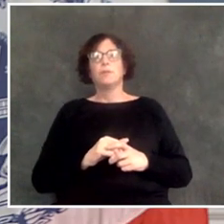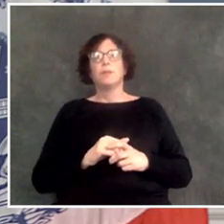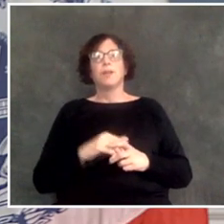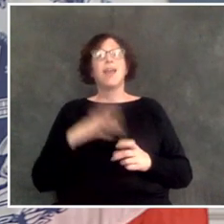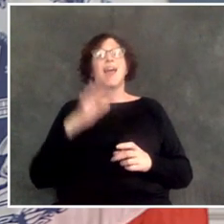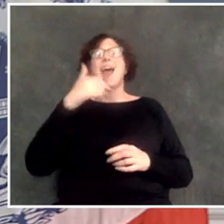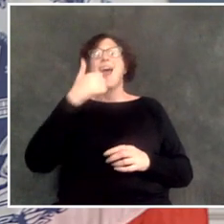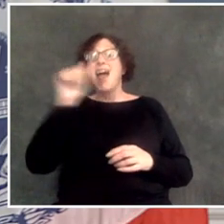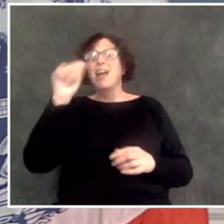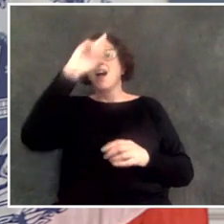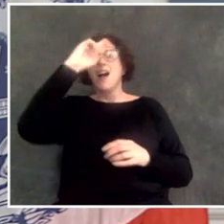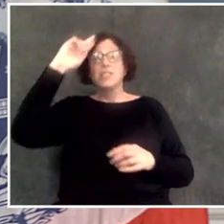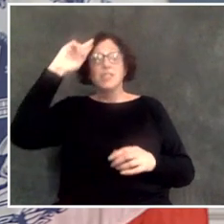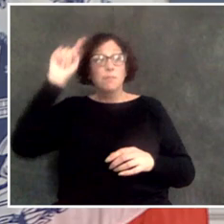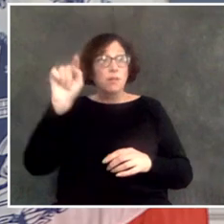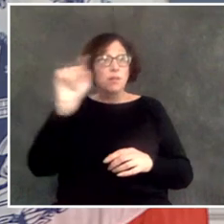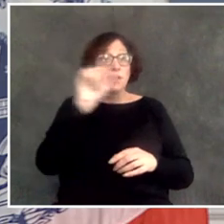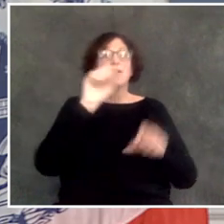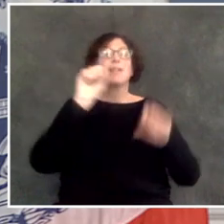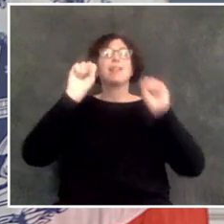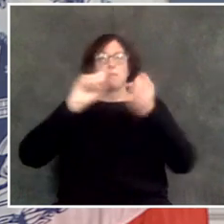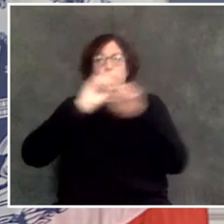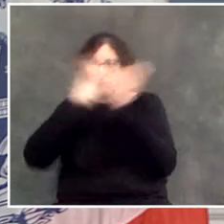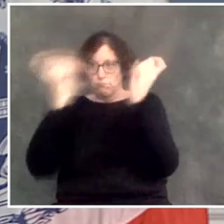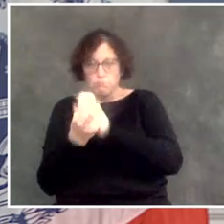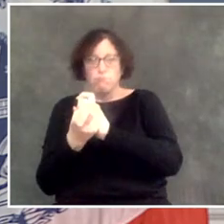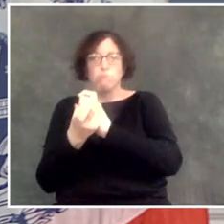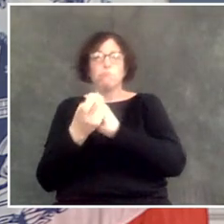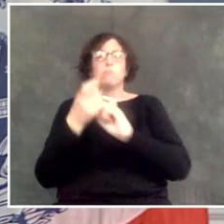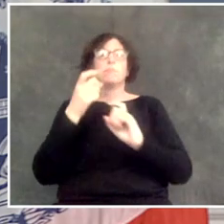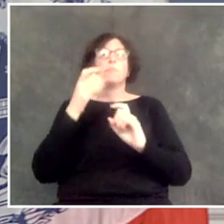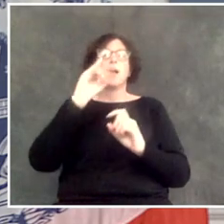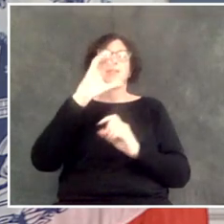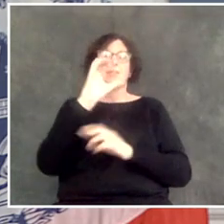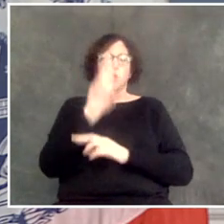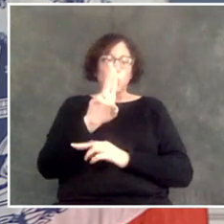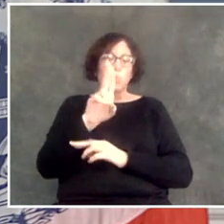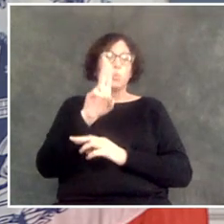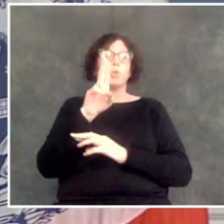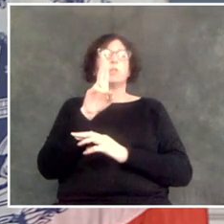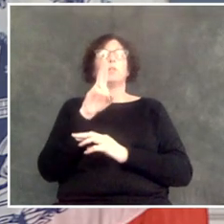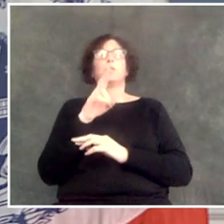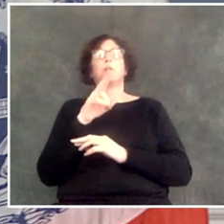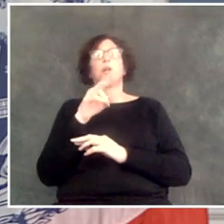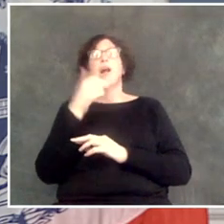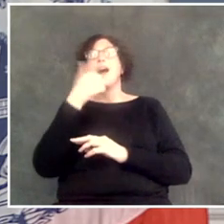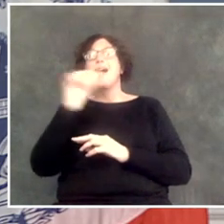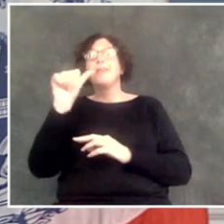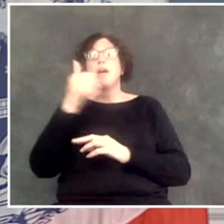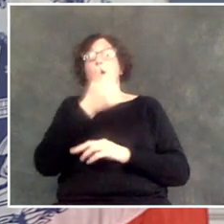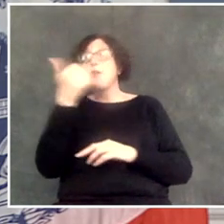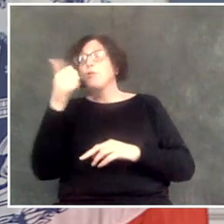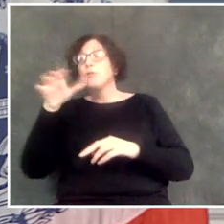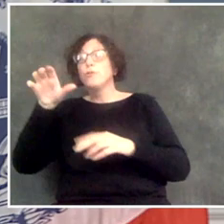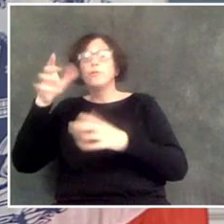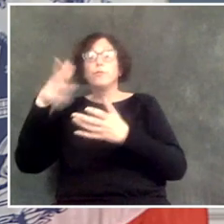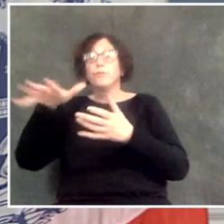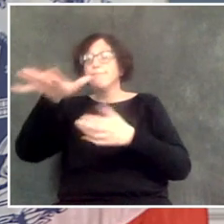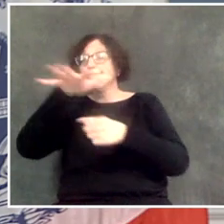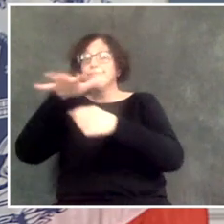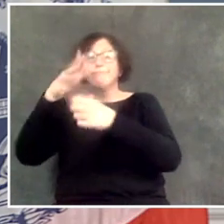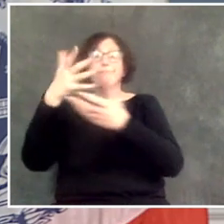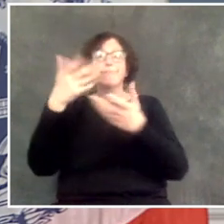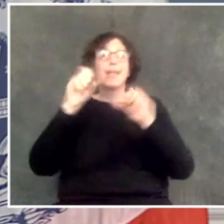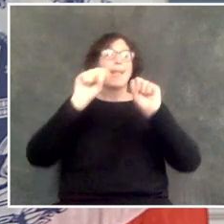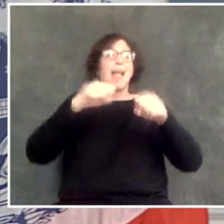example. You'll need the staffing, you need some equipment, but you actually don't need as much as you might think. And there are other buildings that can also